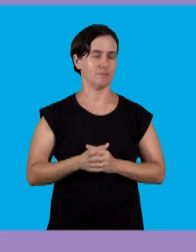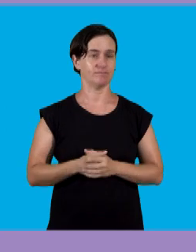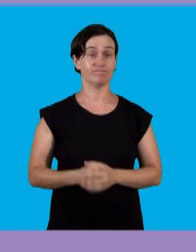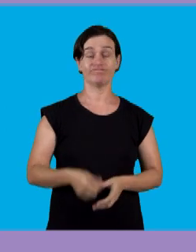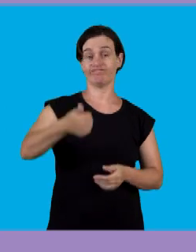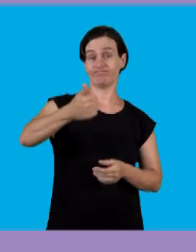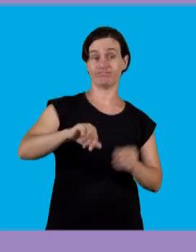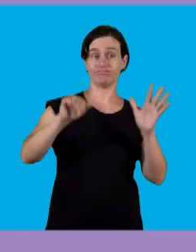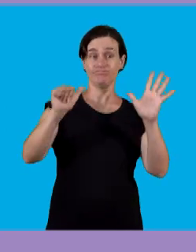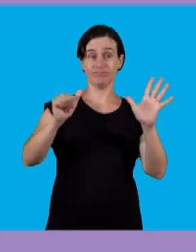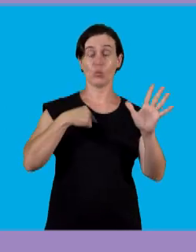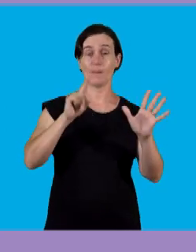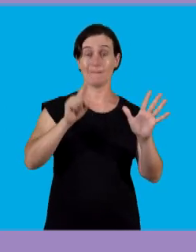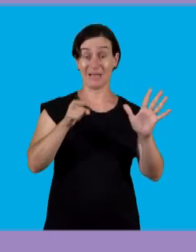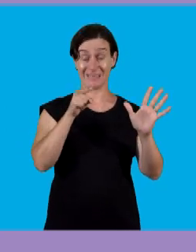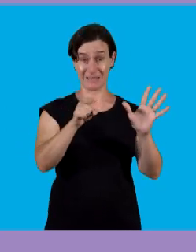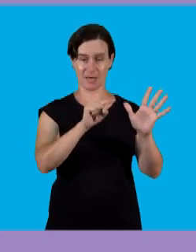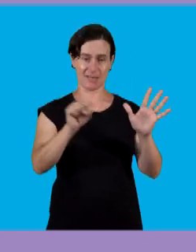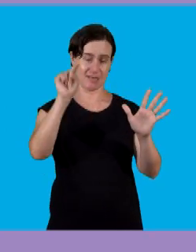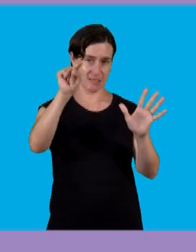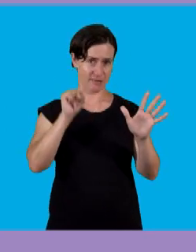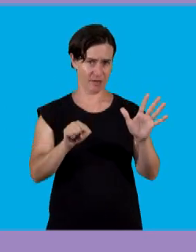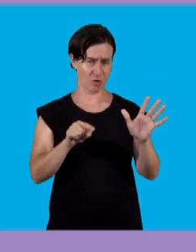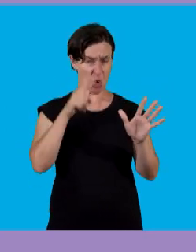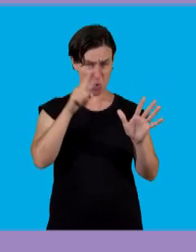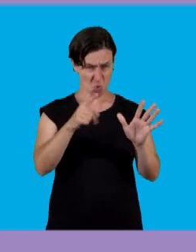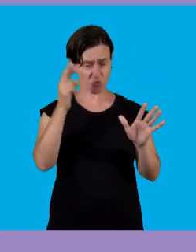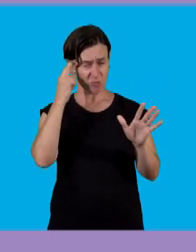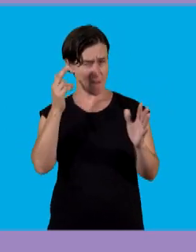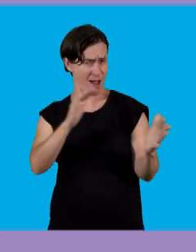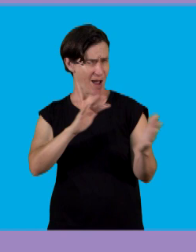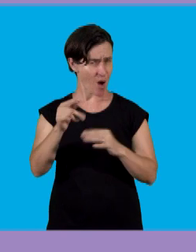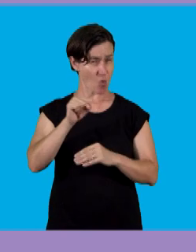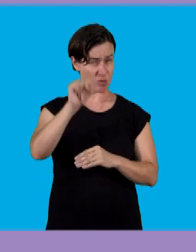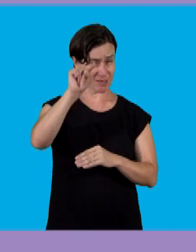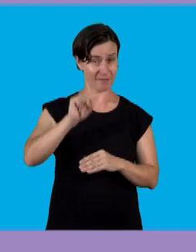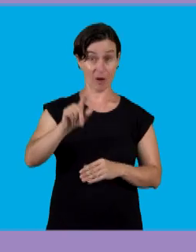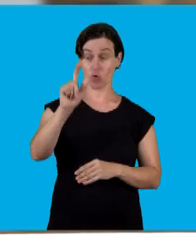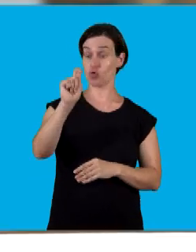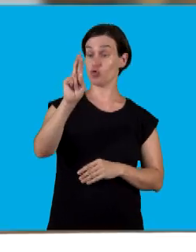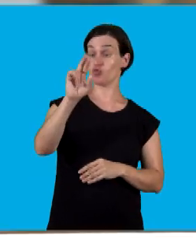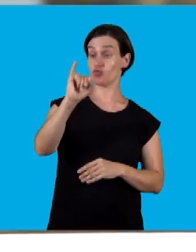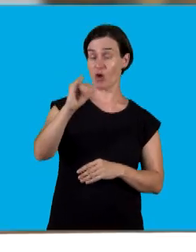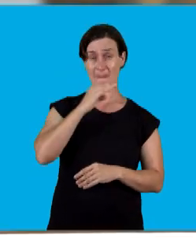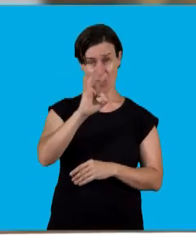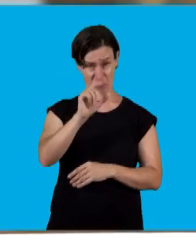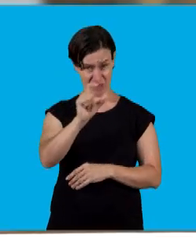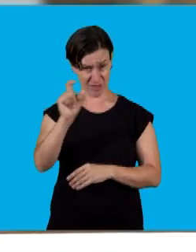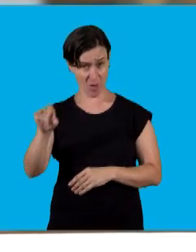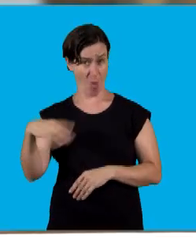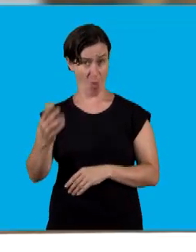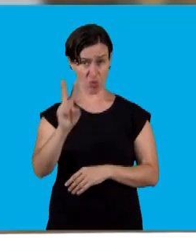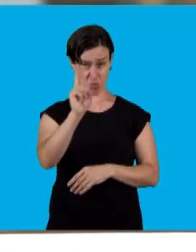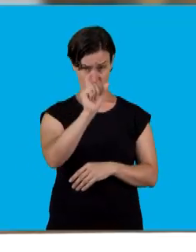are dividing. Now, do you remember how to divide a trinomial or a binomial by a